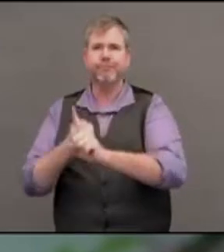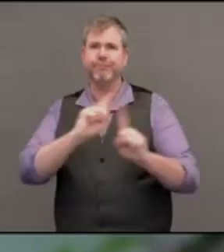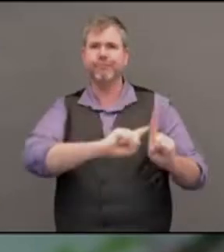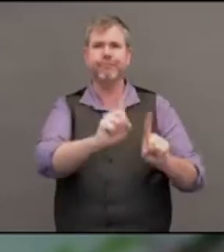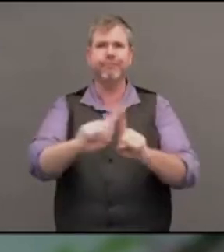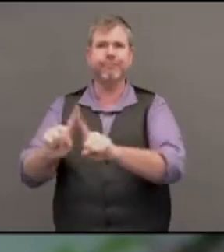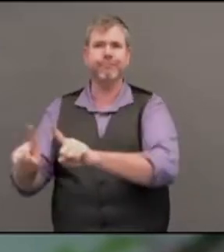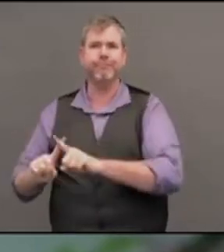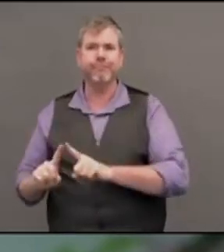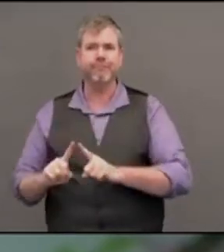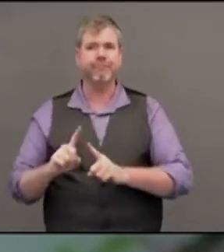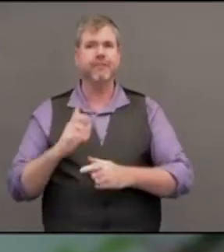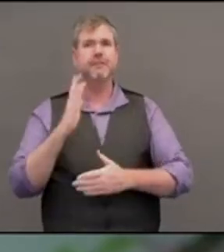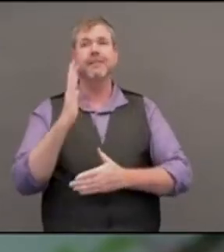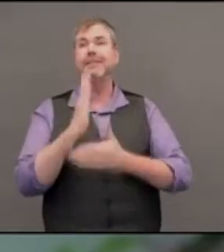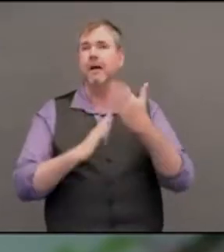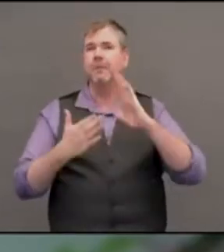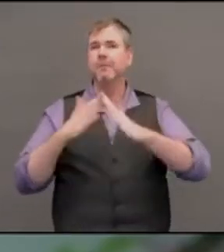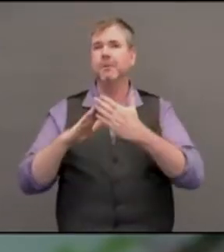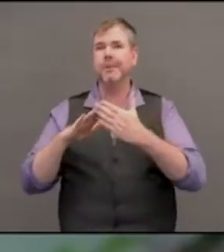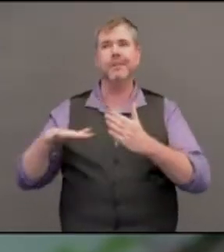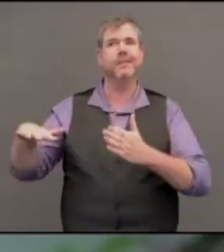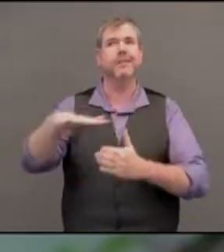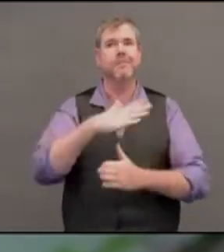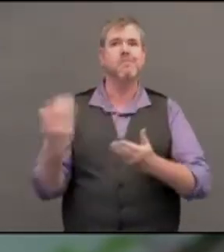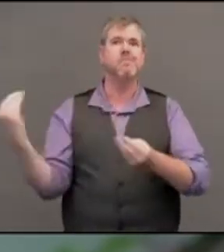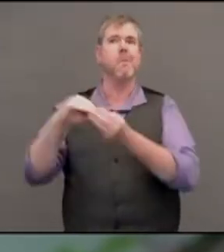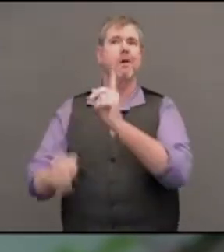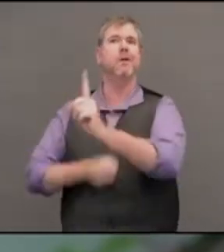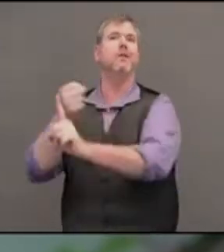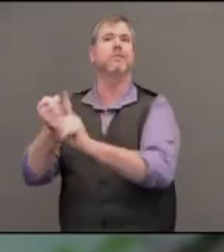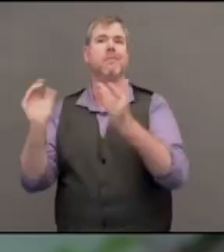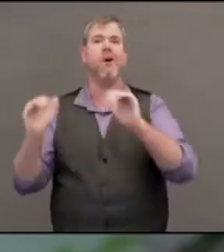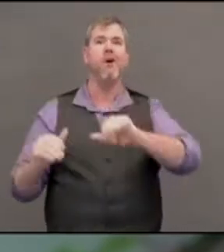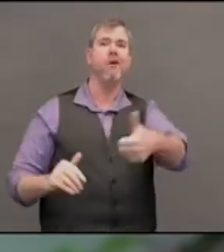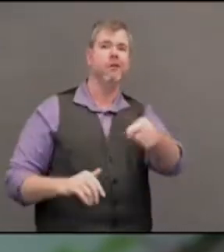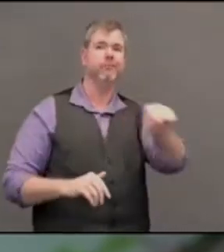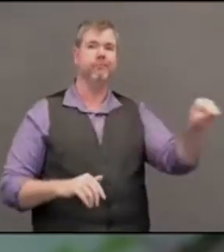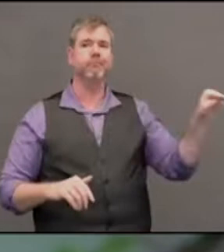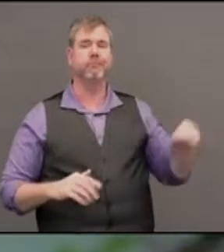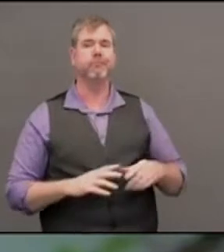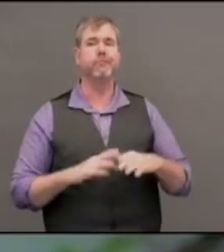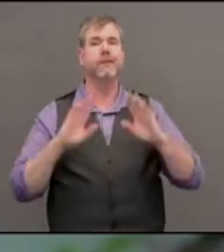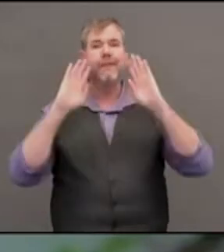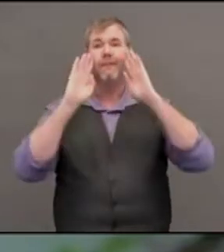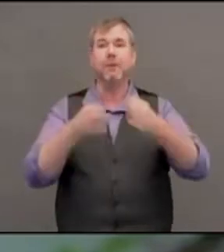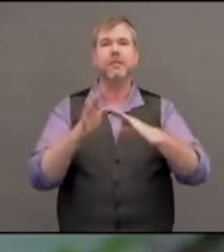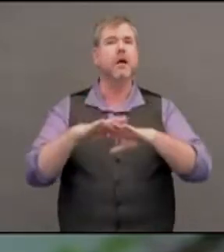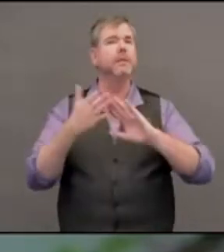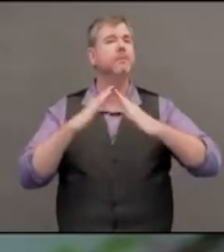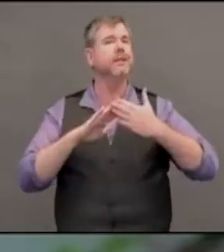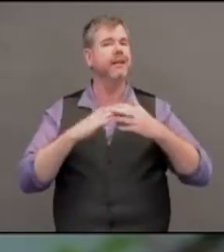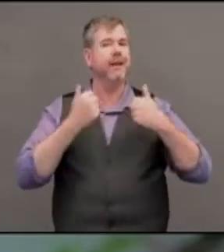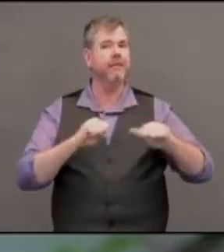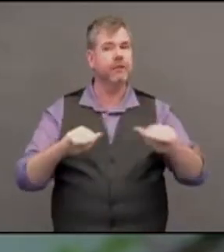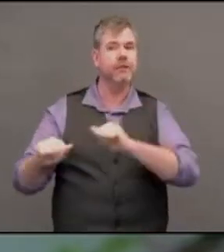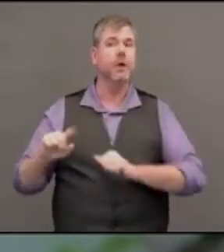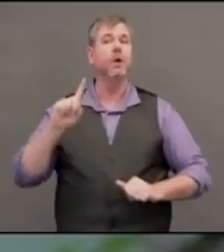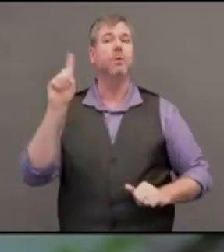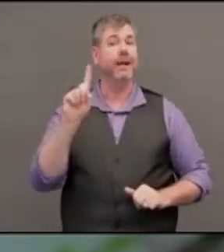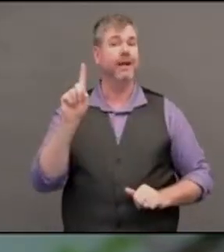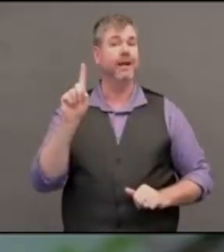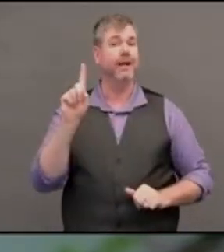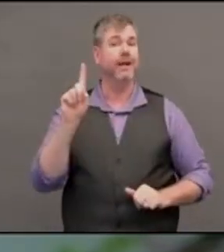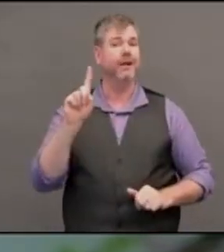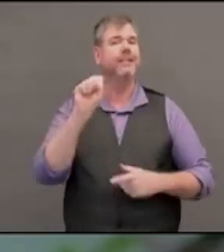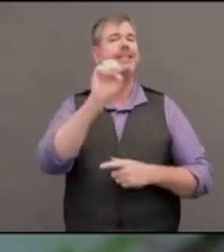others. And this morning, we begin with a focus on the county's efforts, mainly in East San Jose and South County, to combat